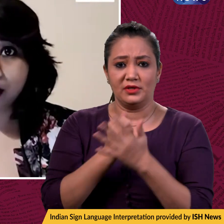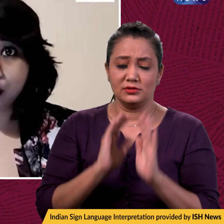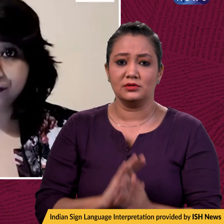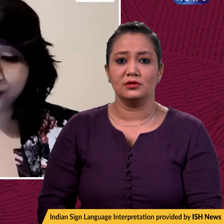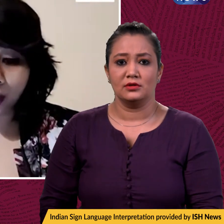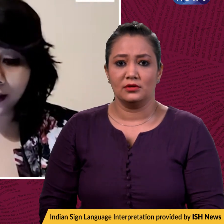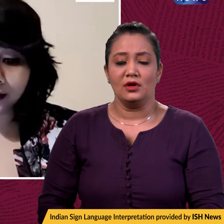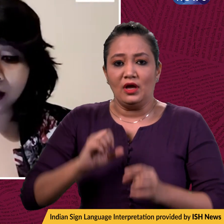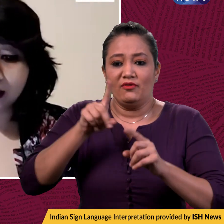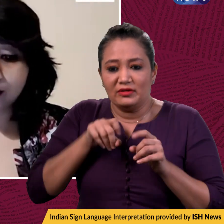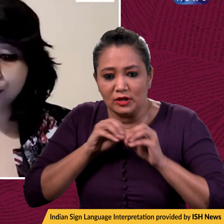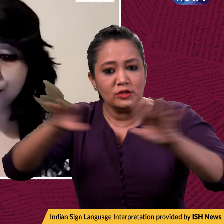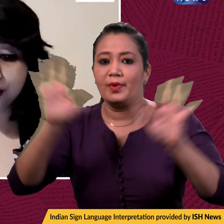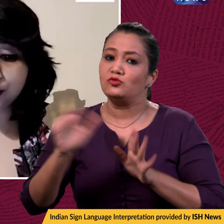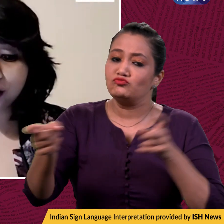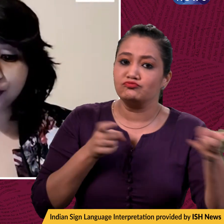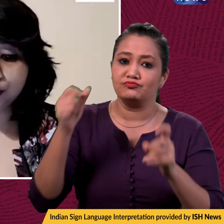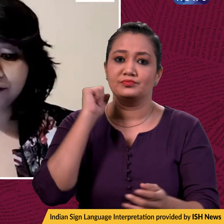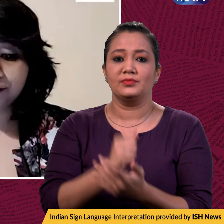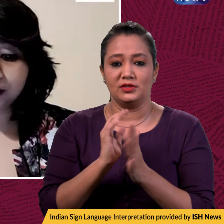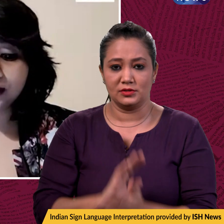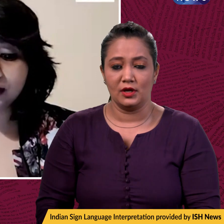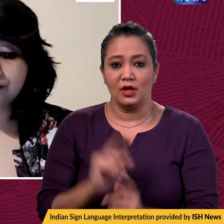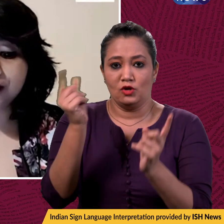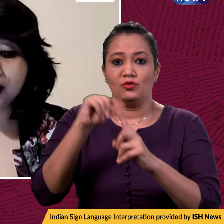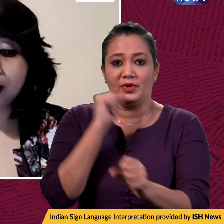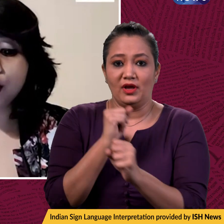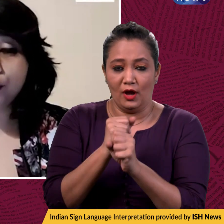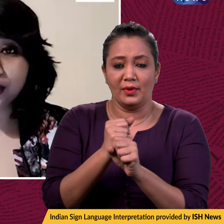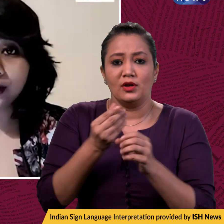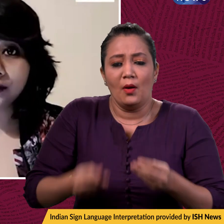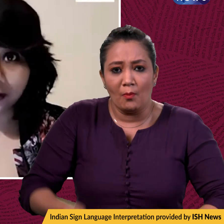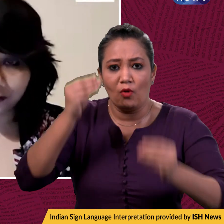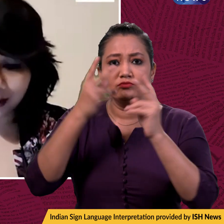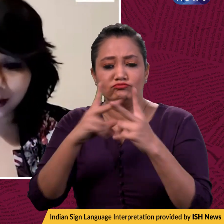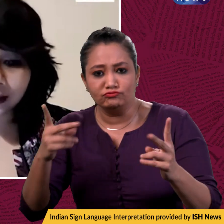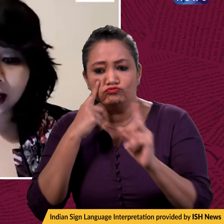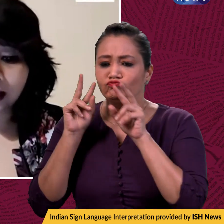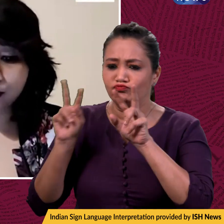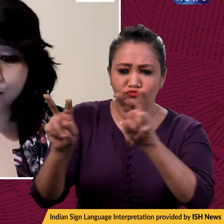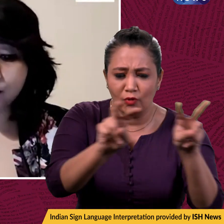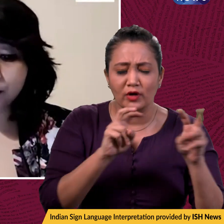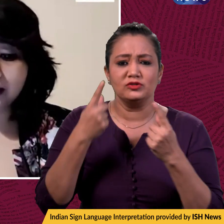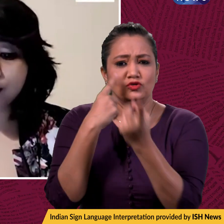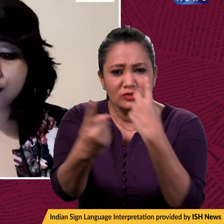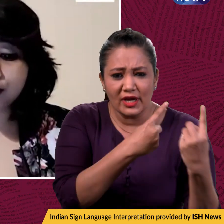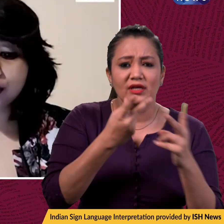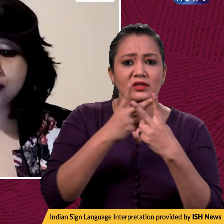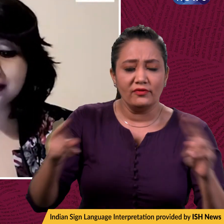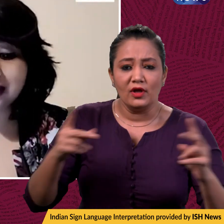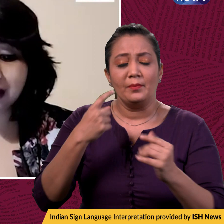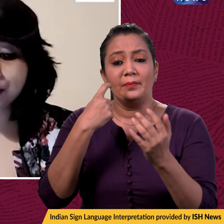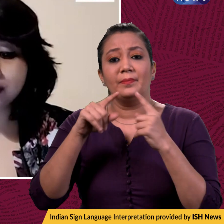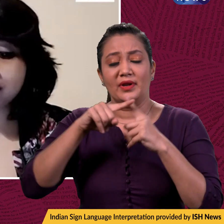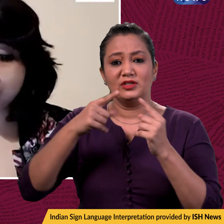spread of the virus. Now, Uttar Pradesh government will further intensify comprehensive surveillance and also implement